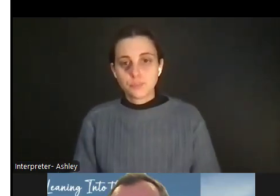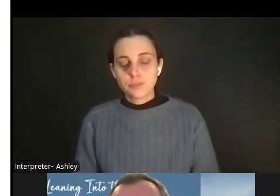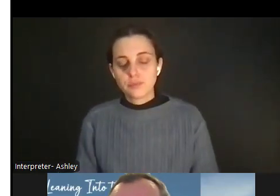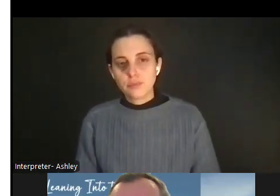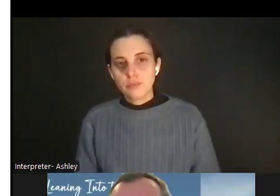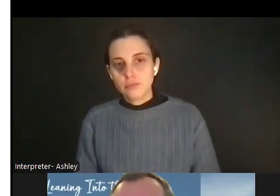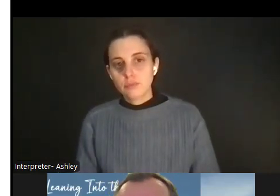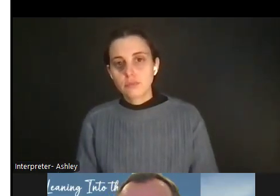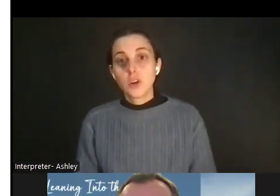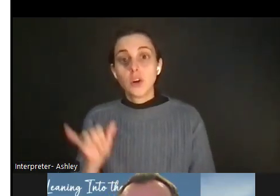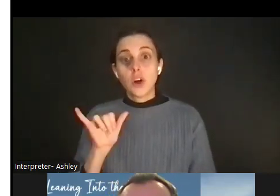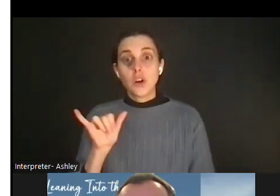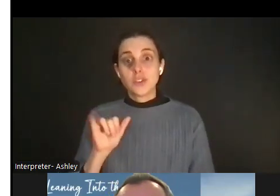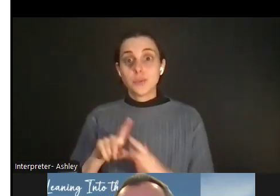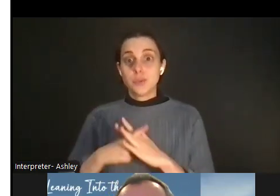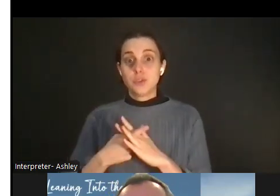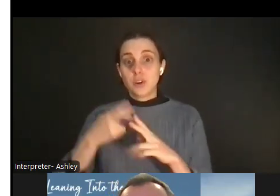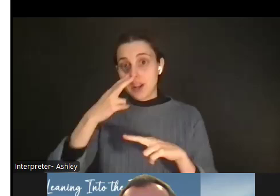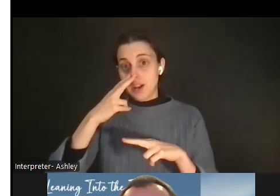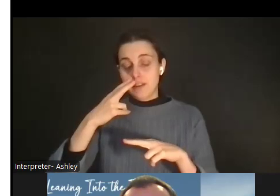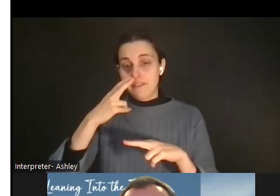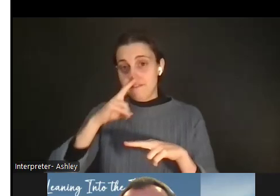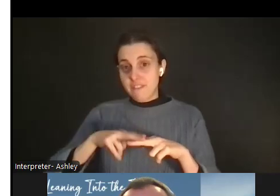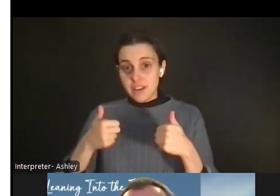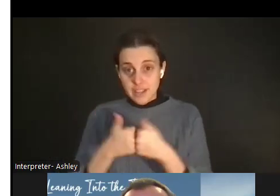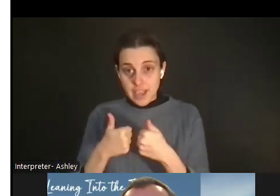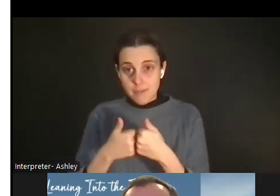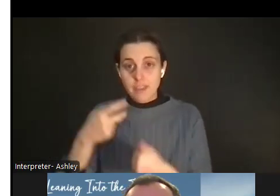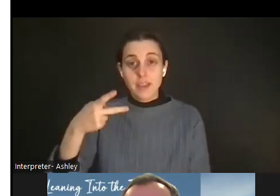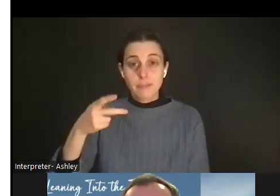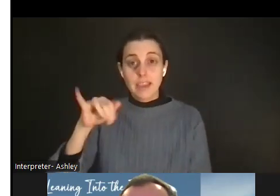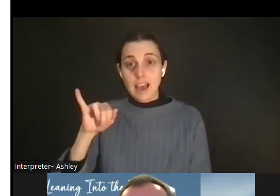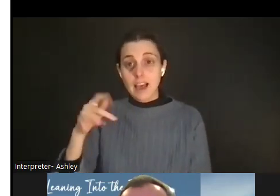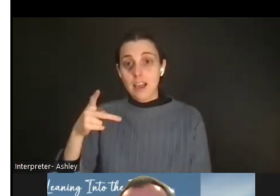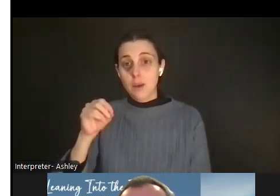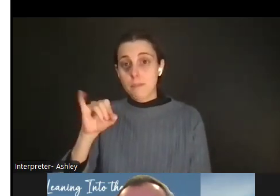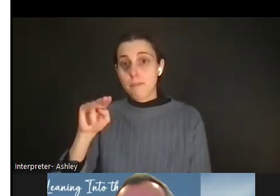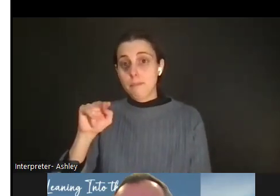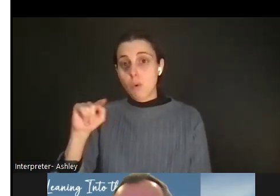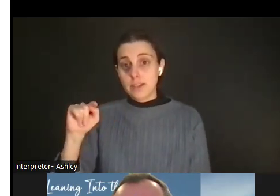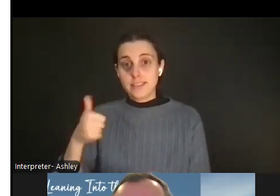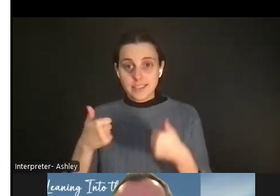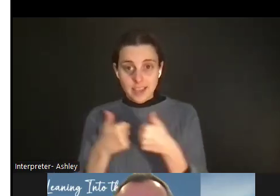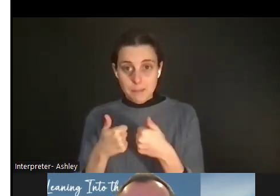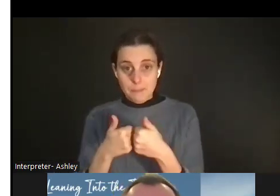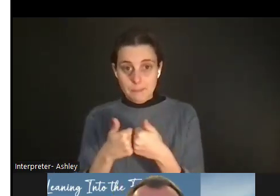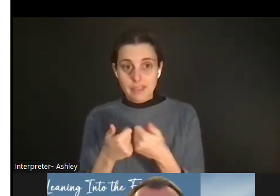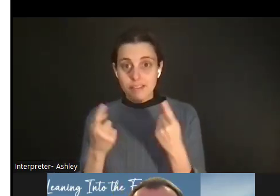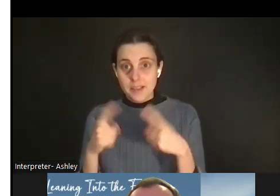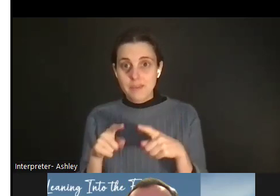a game that we call the PI point game, where departments have this friendly competition on a month by month, and